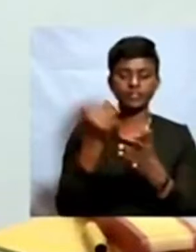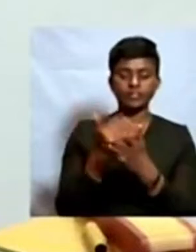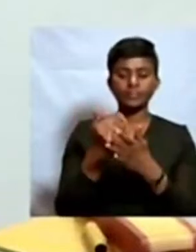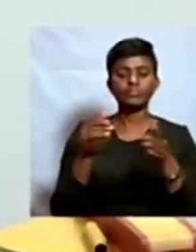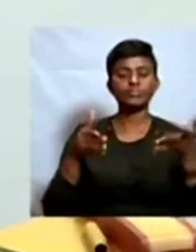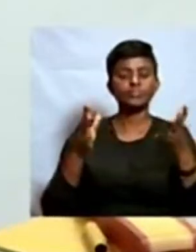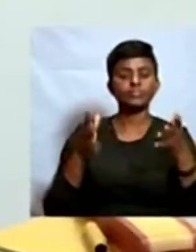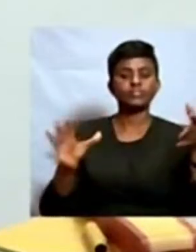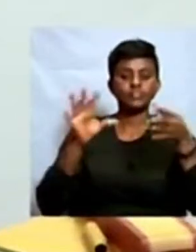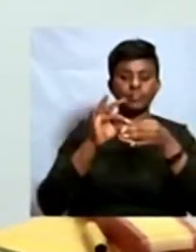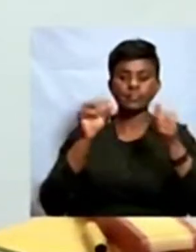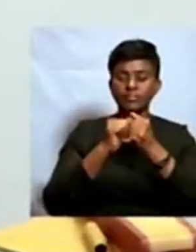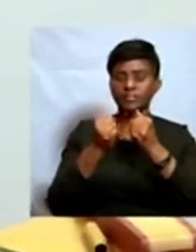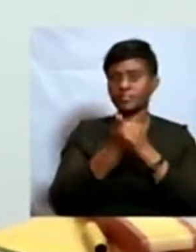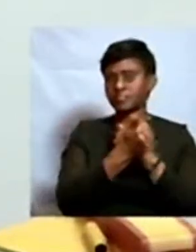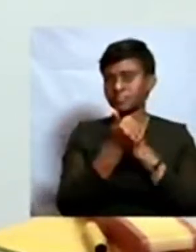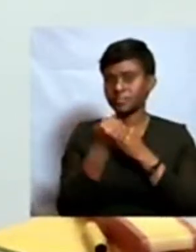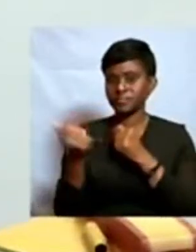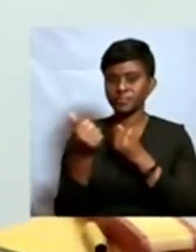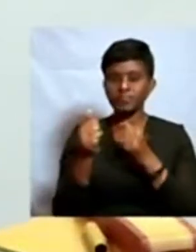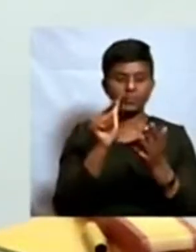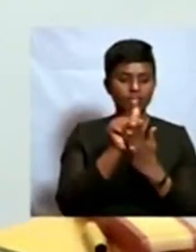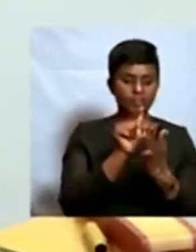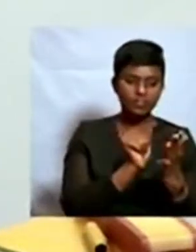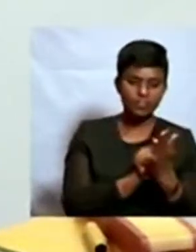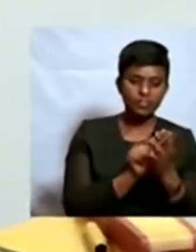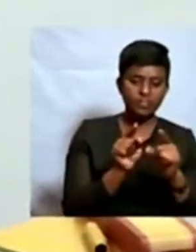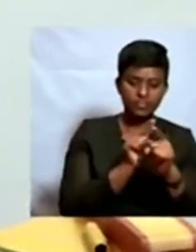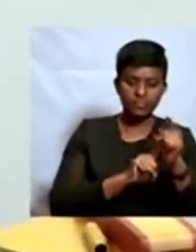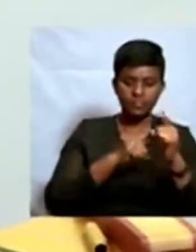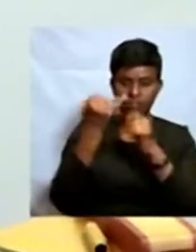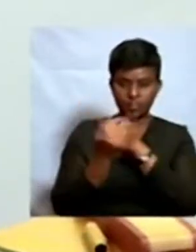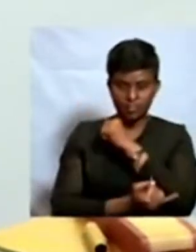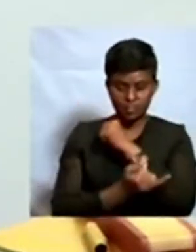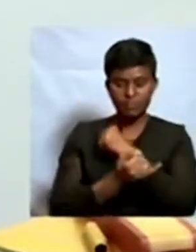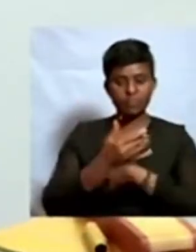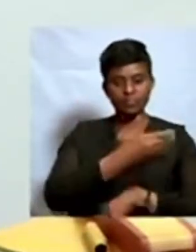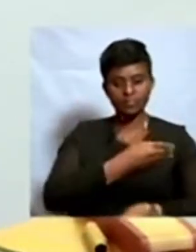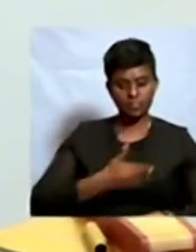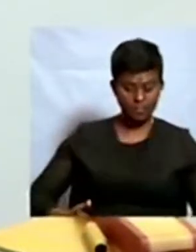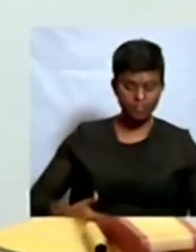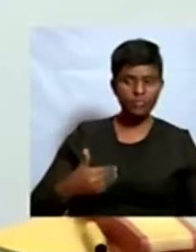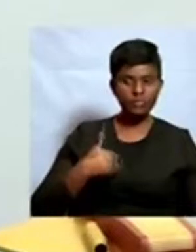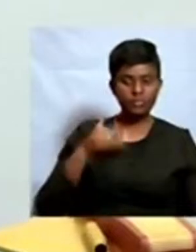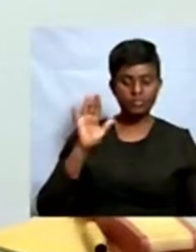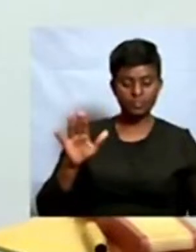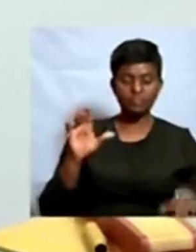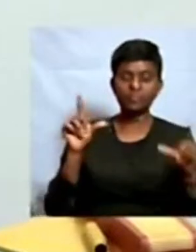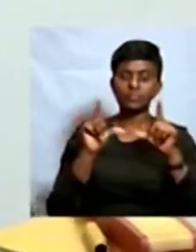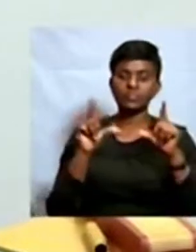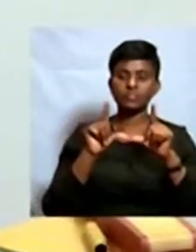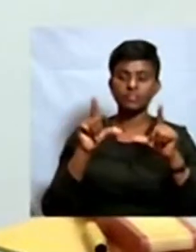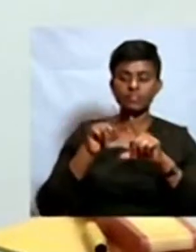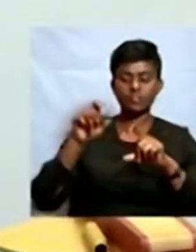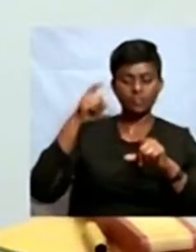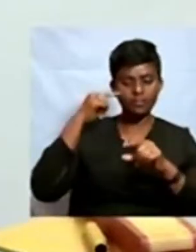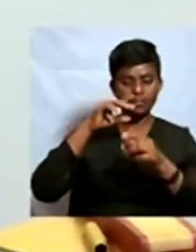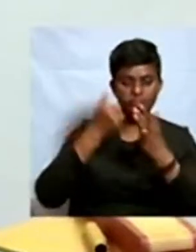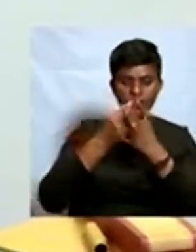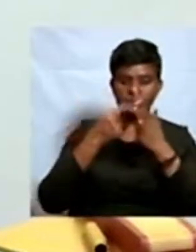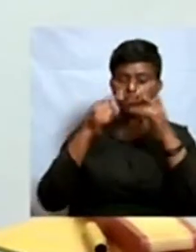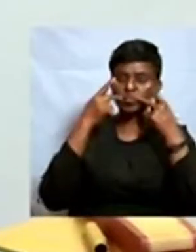to align with the other relevant laws, introduce stricter licensing requirements for